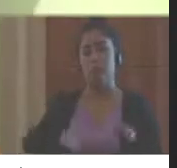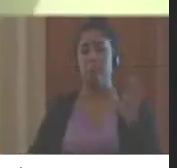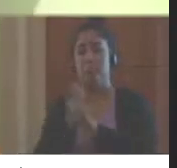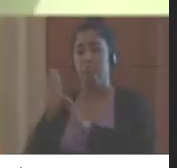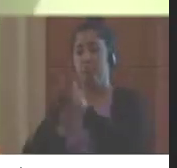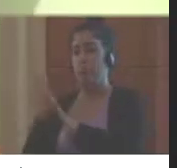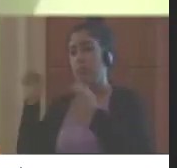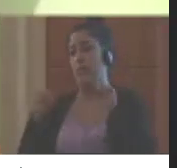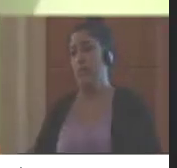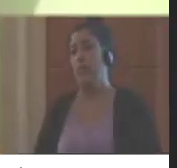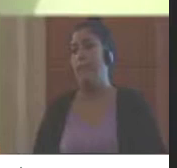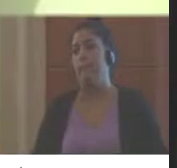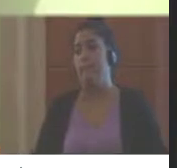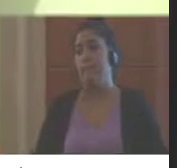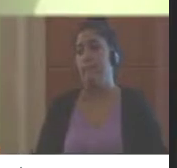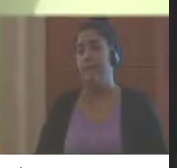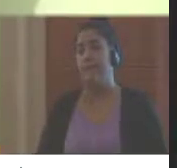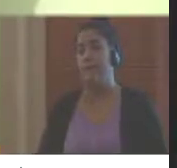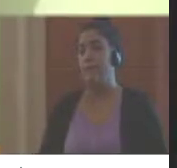the actions that